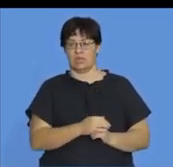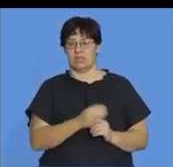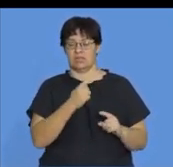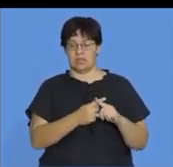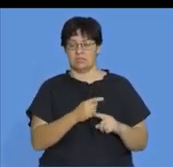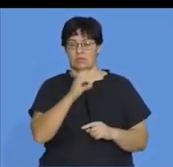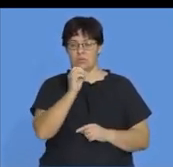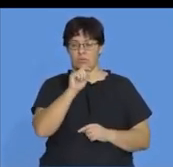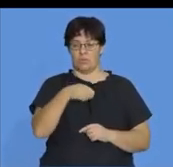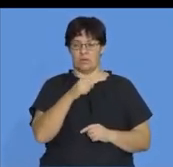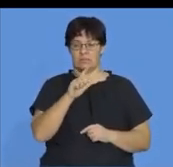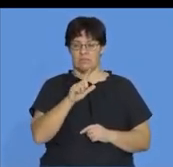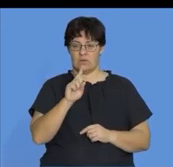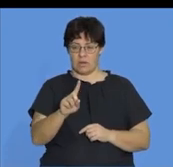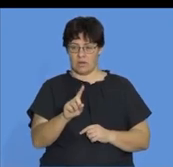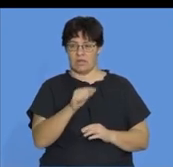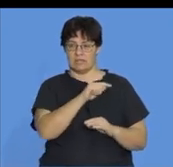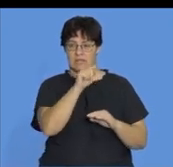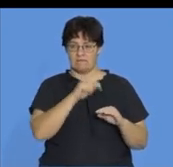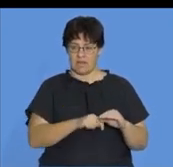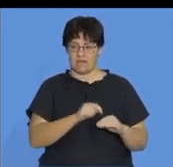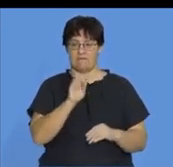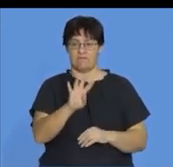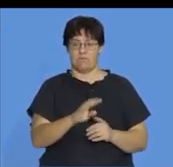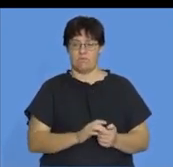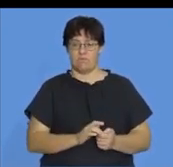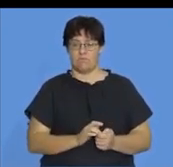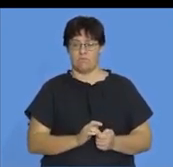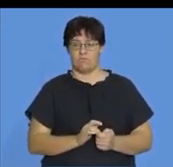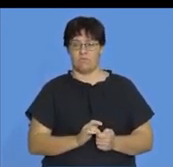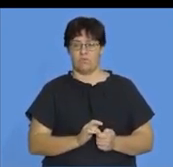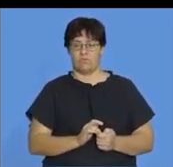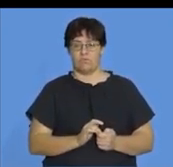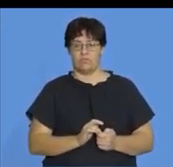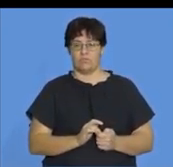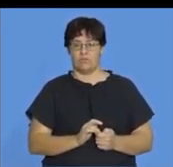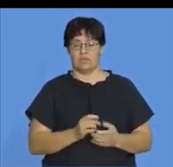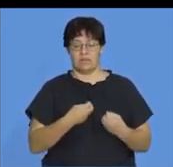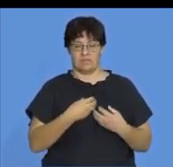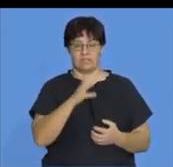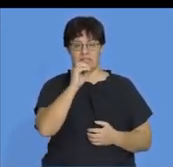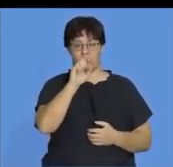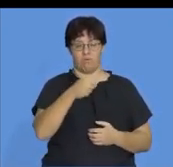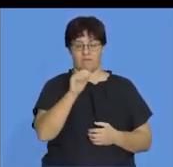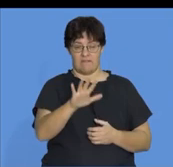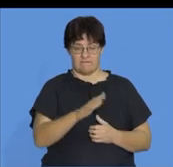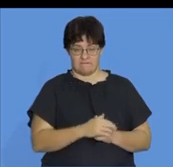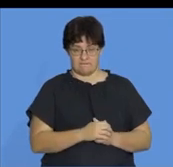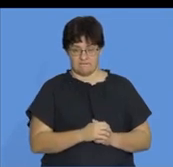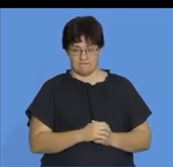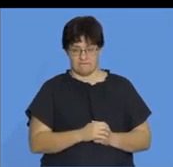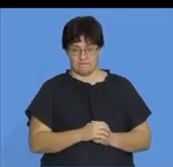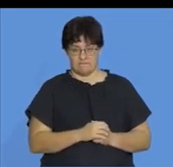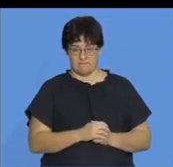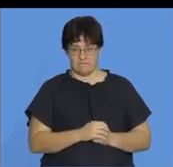0.71, right, divided by 4. Okay, what does that give us? It gives us 0.5,